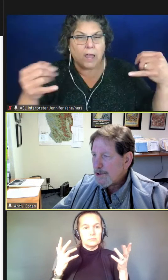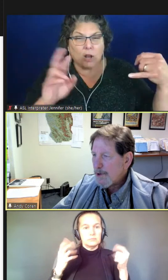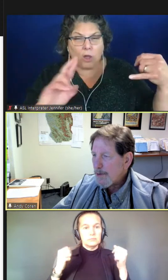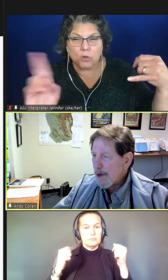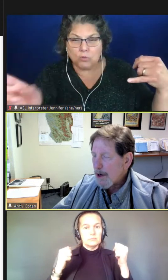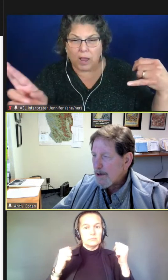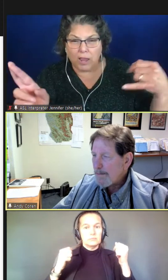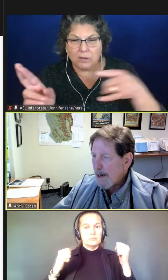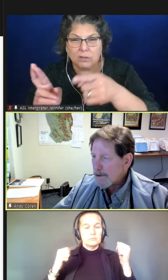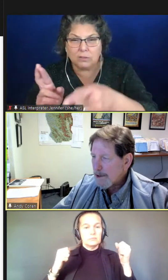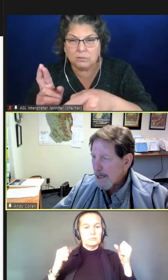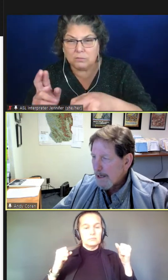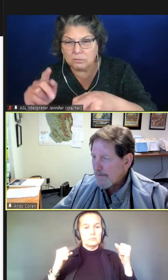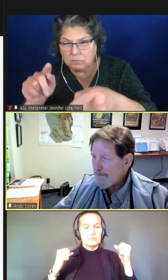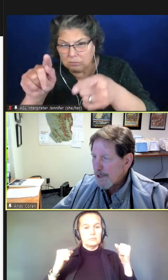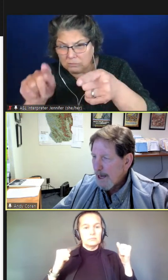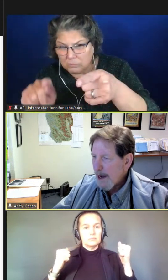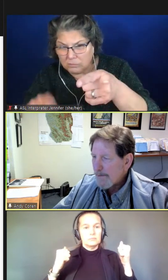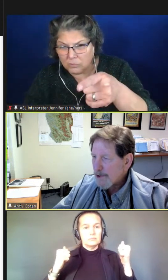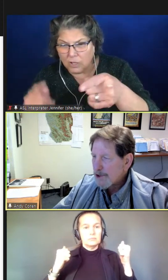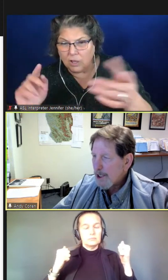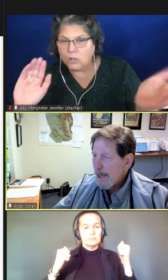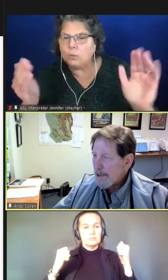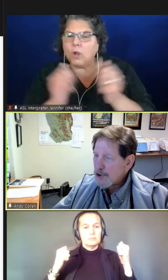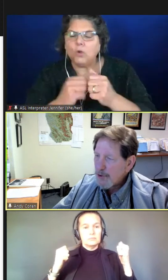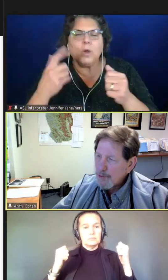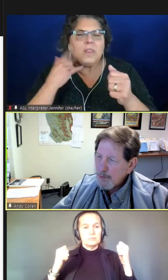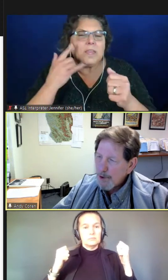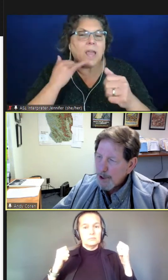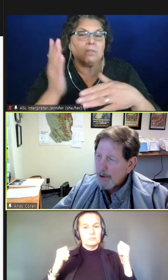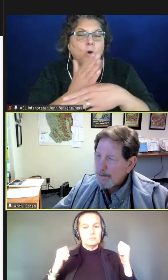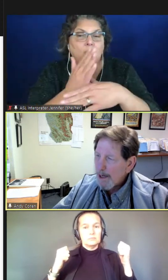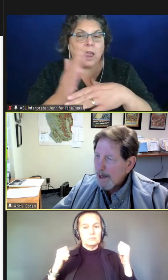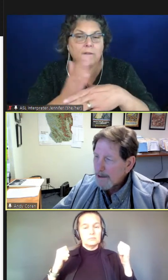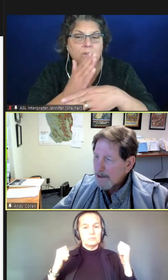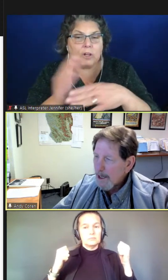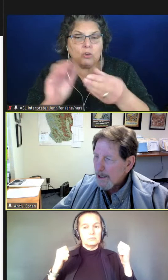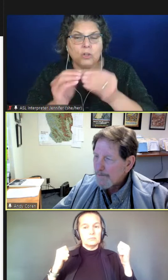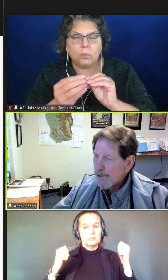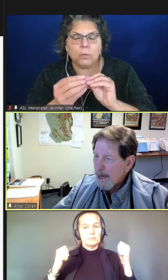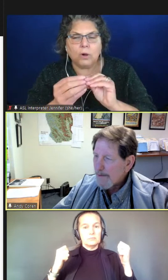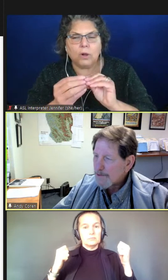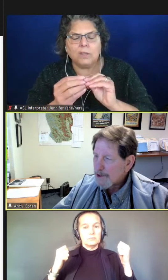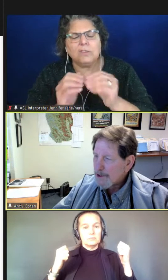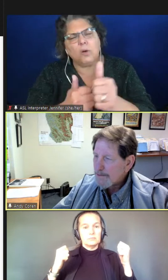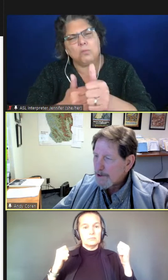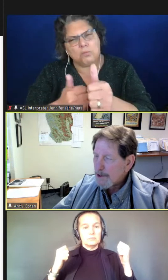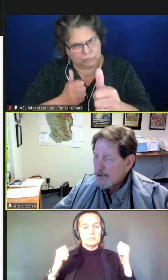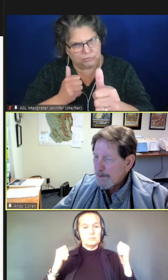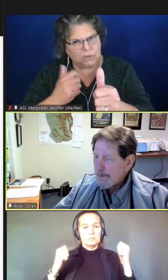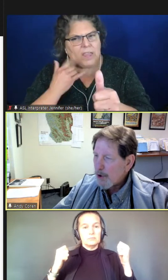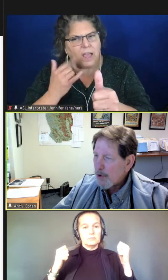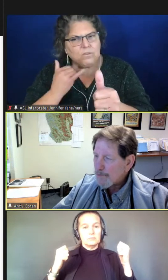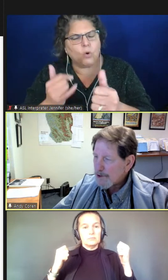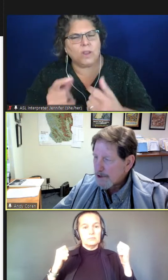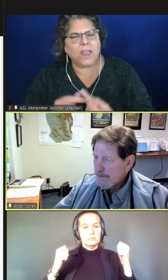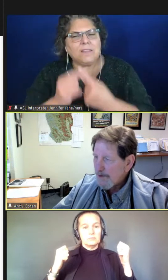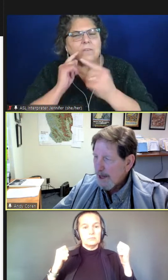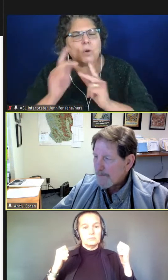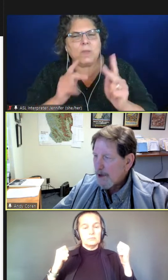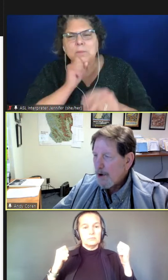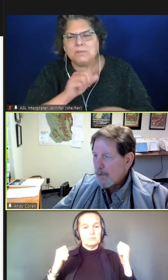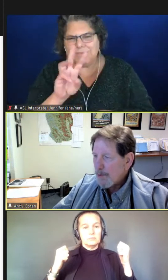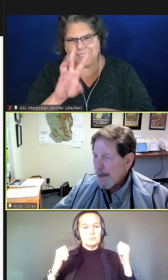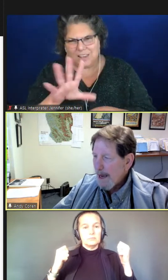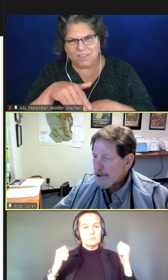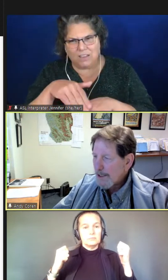can see where we are compared to the California average. And so we're behind the California average, except in those people over